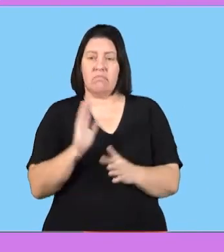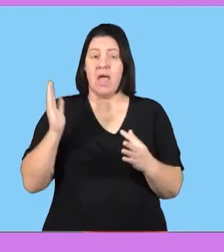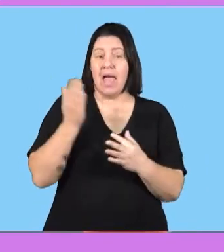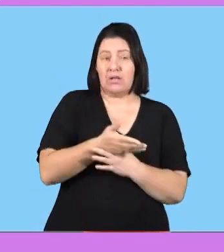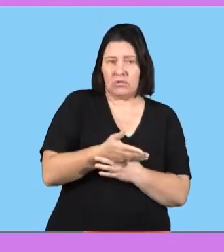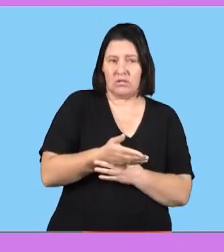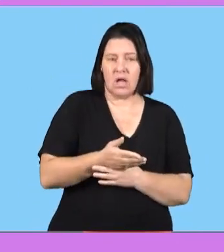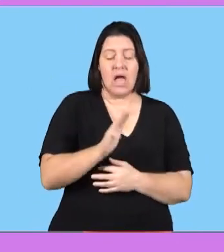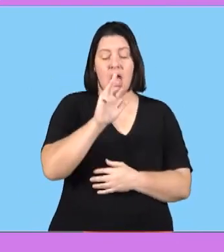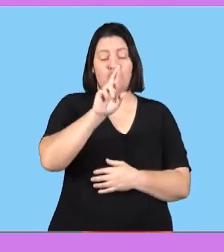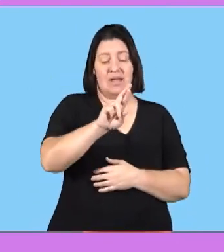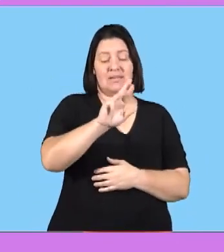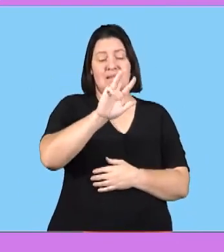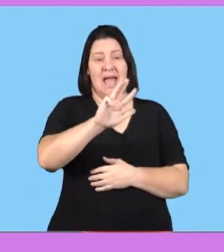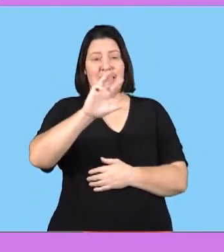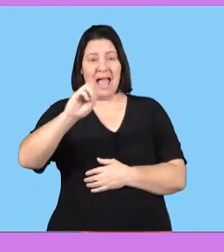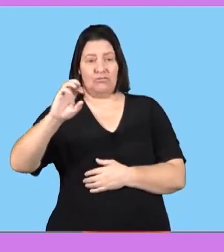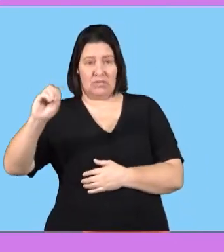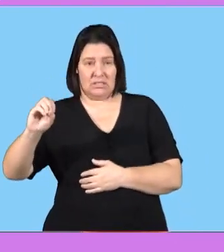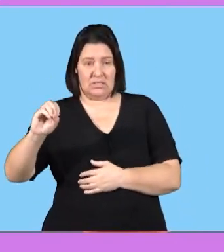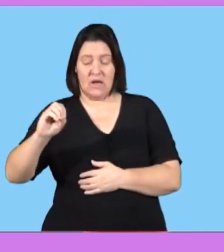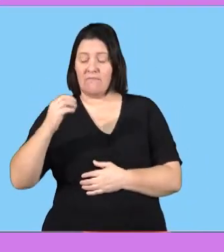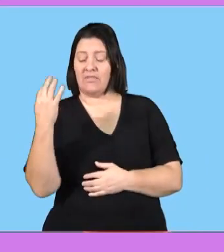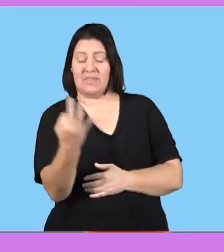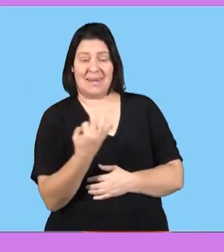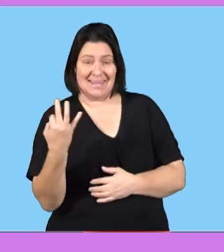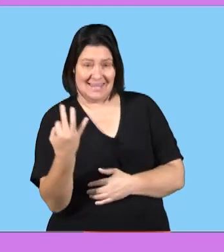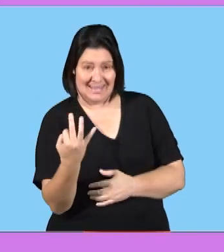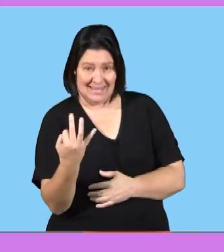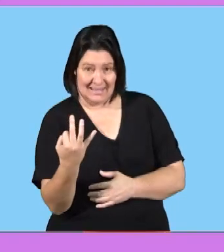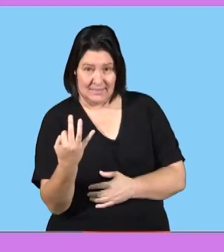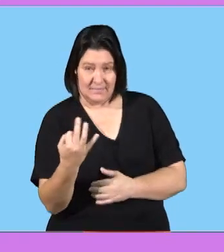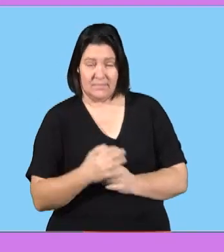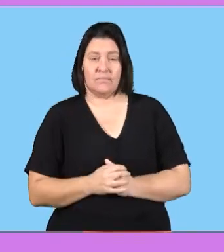fee was 900 rand per trio. Remember, trio means